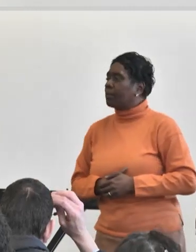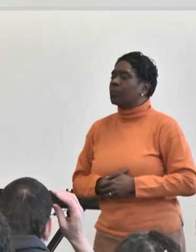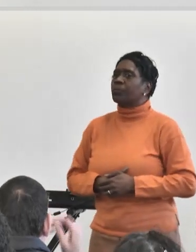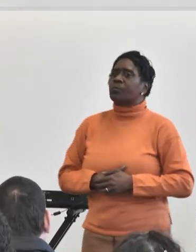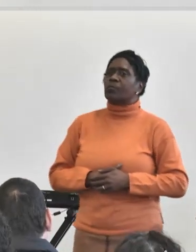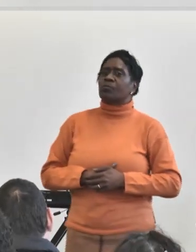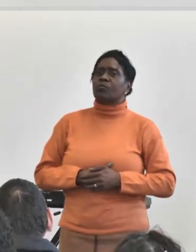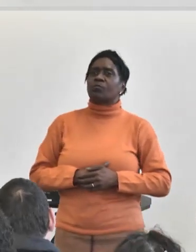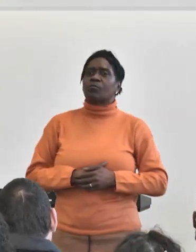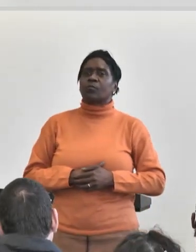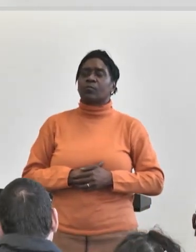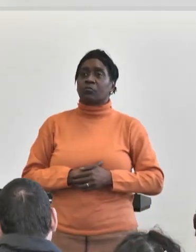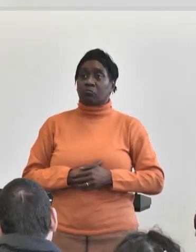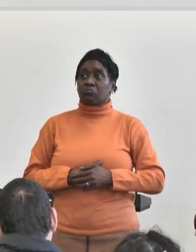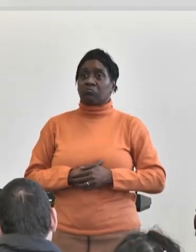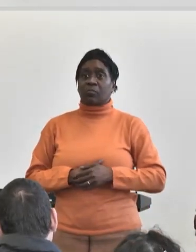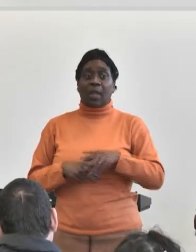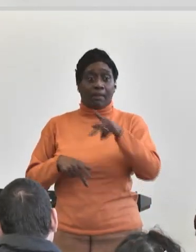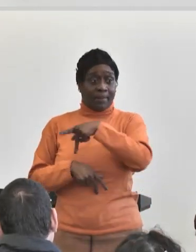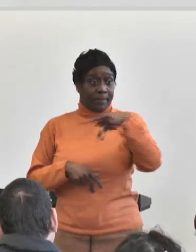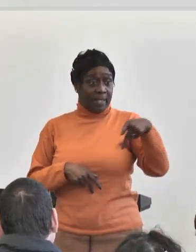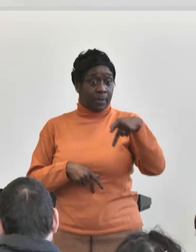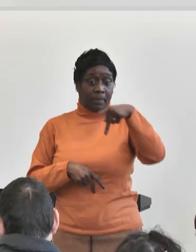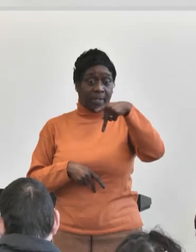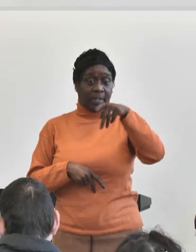And so there was Pentecost.